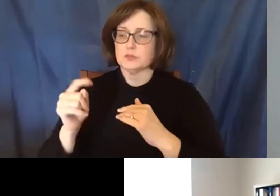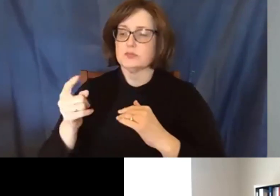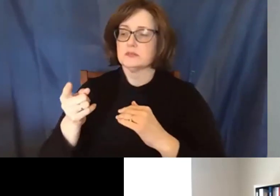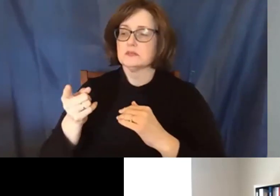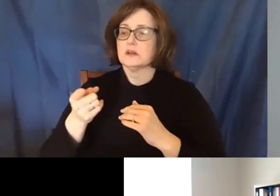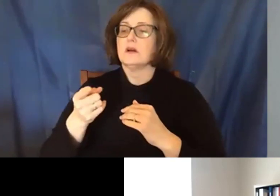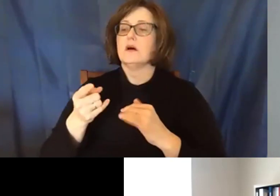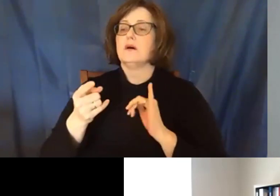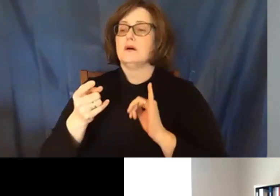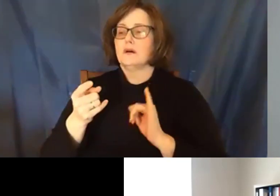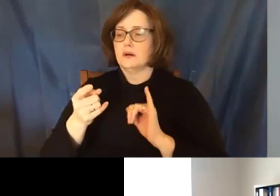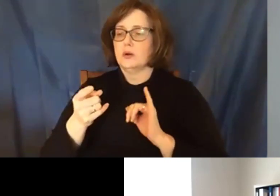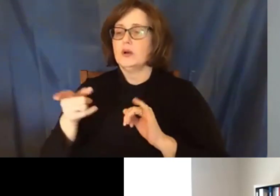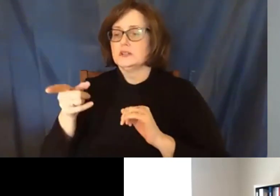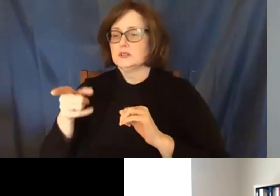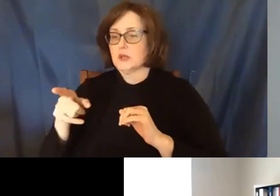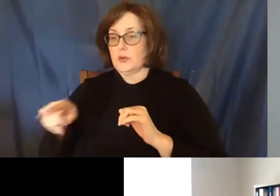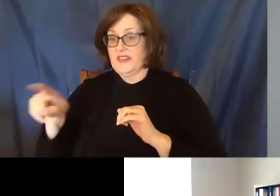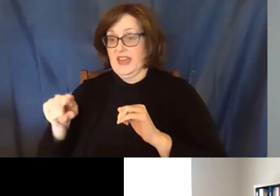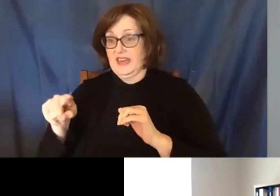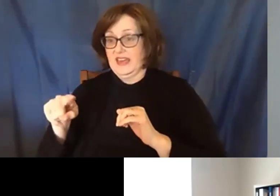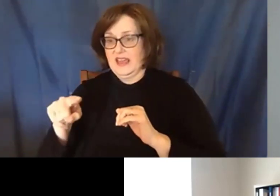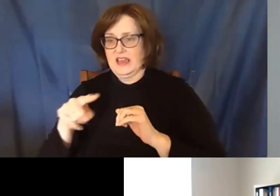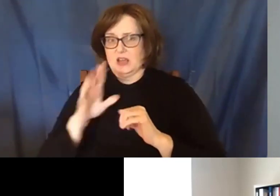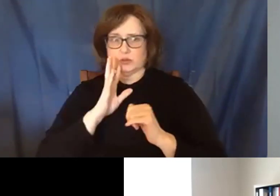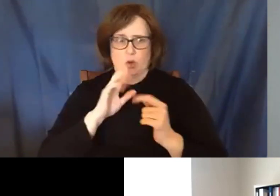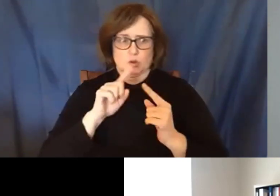professors advocated, and we now have